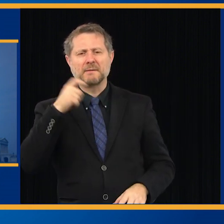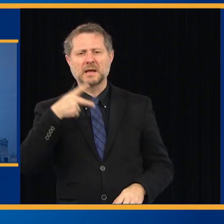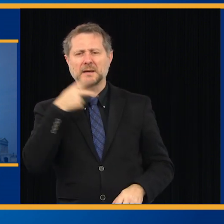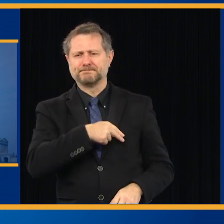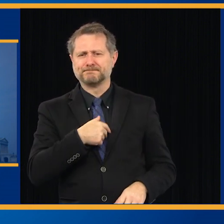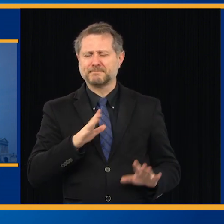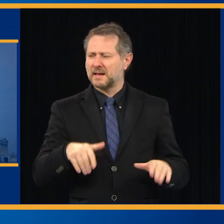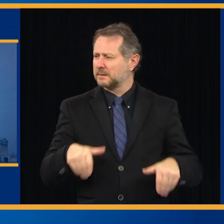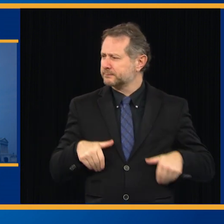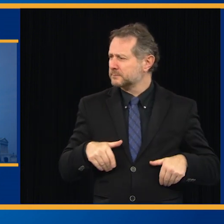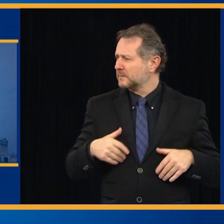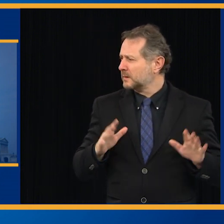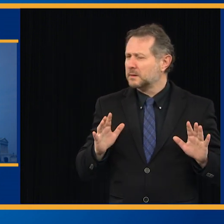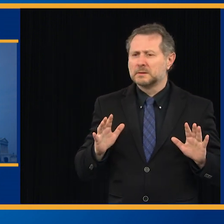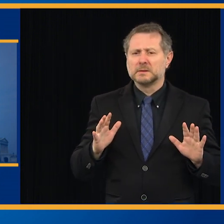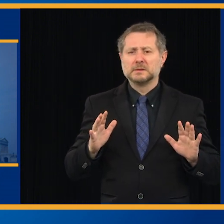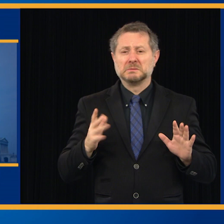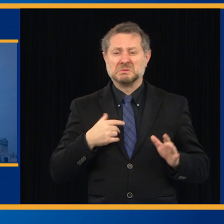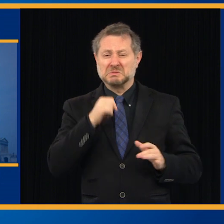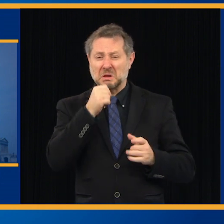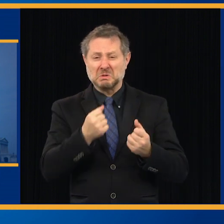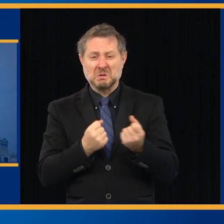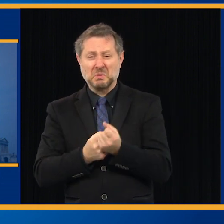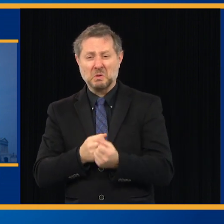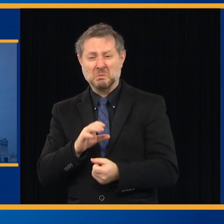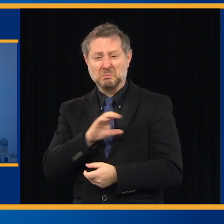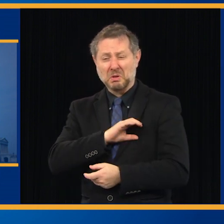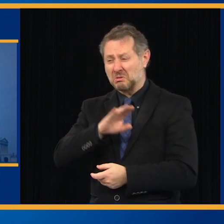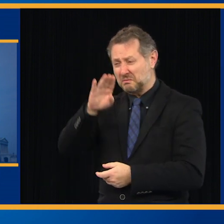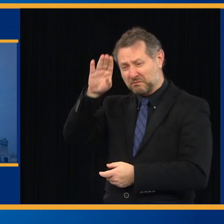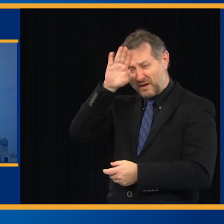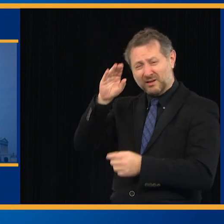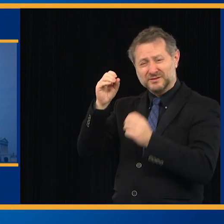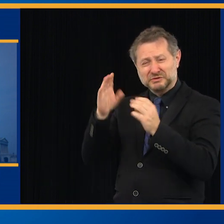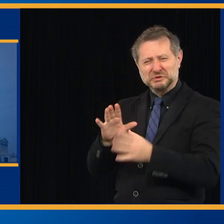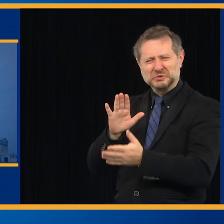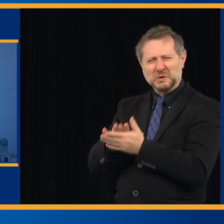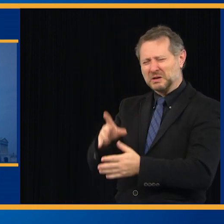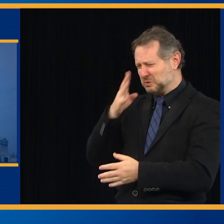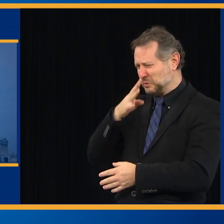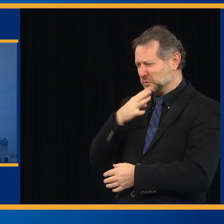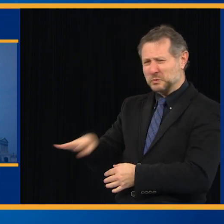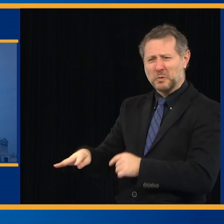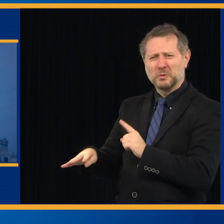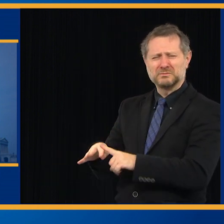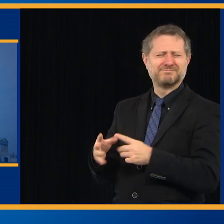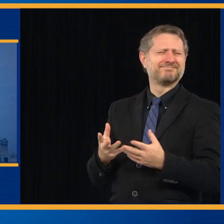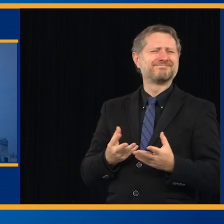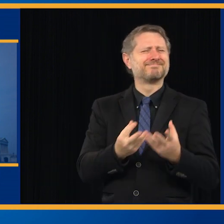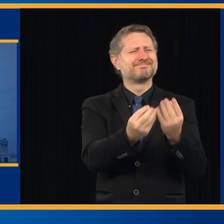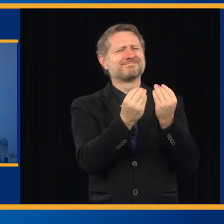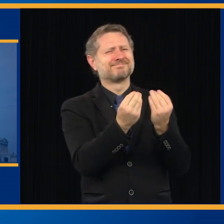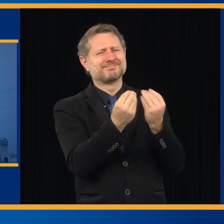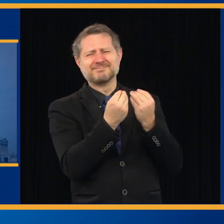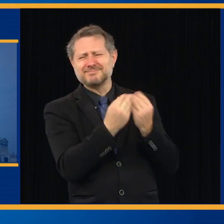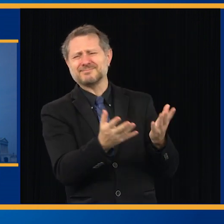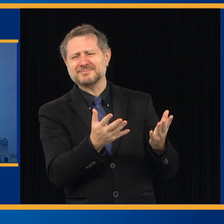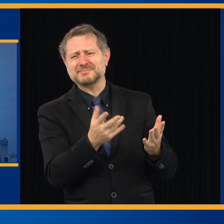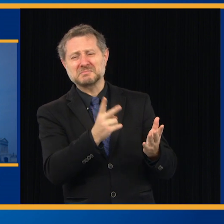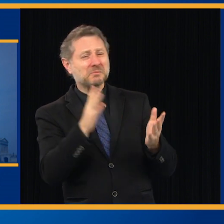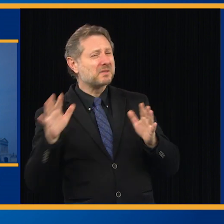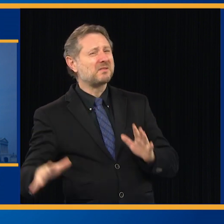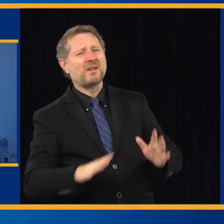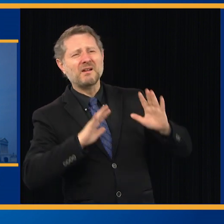going to starve police and fire and hospitals and schools? Everybody applauds the healthcare workers,